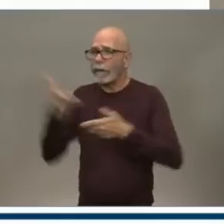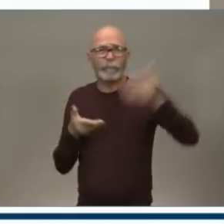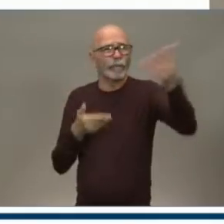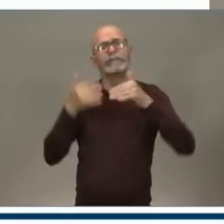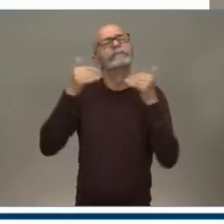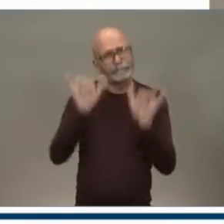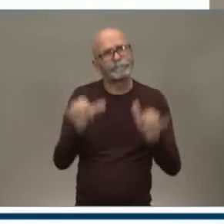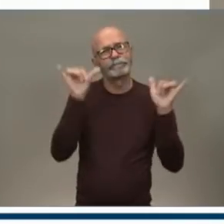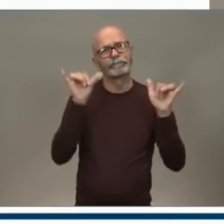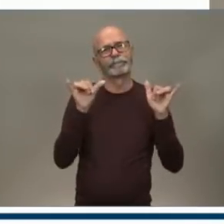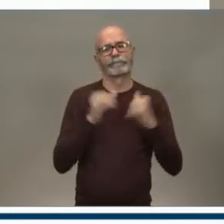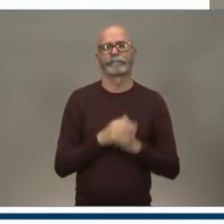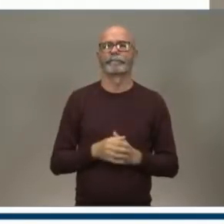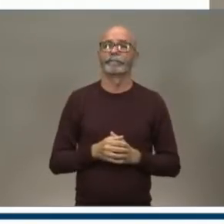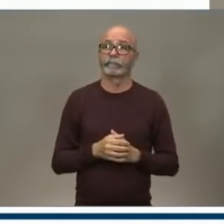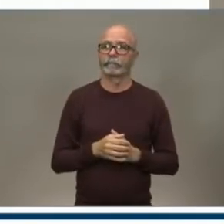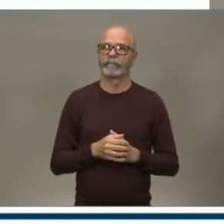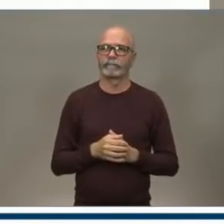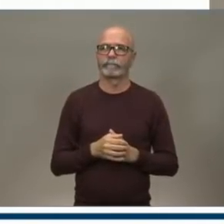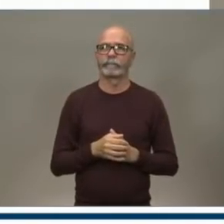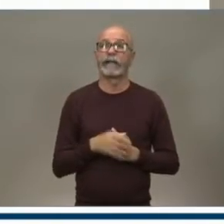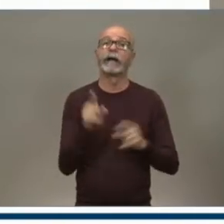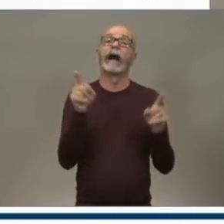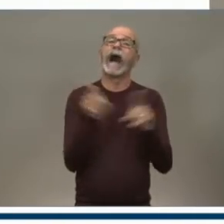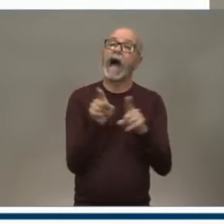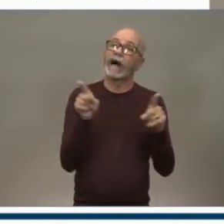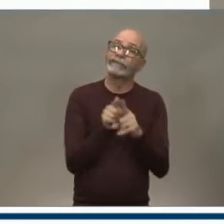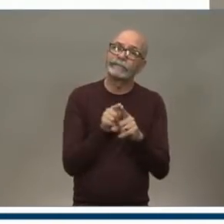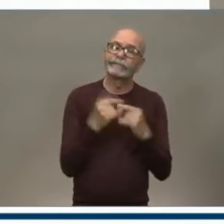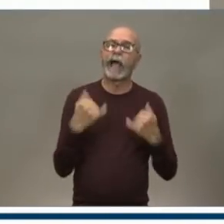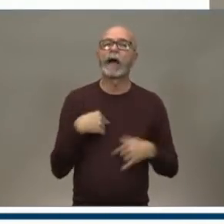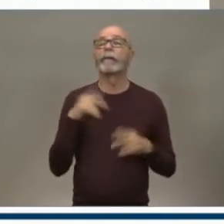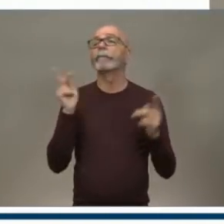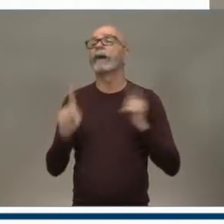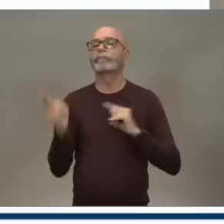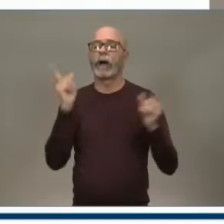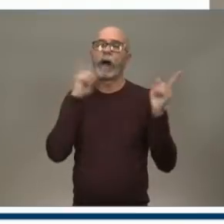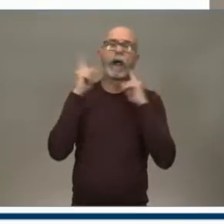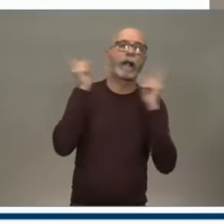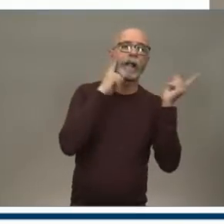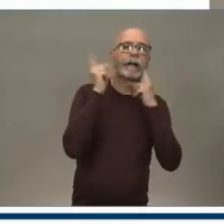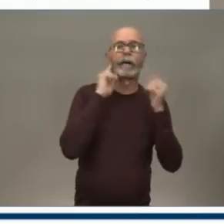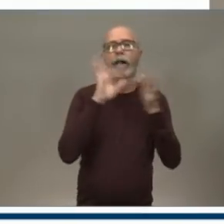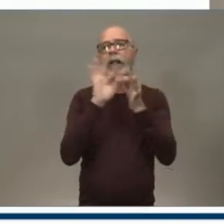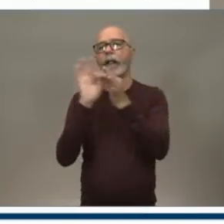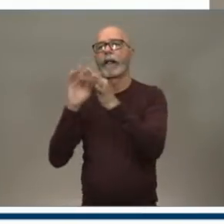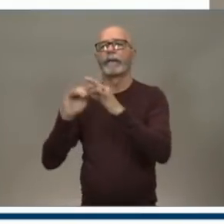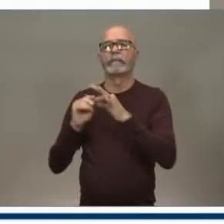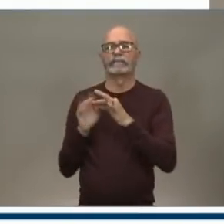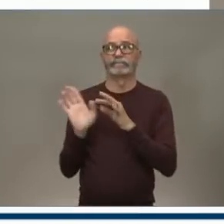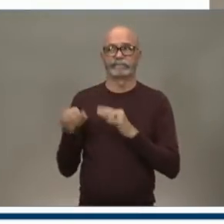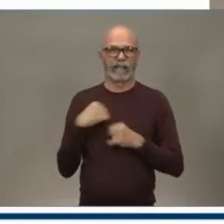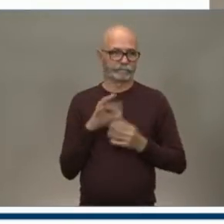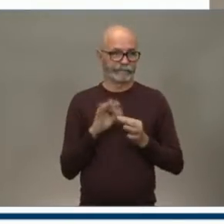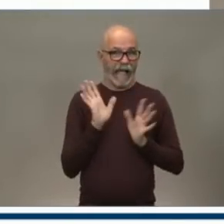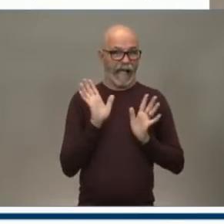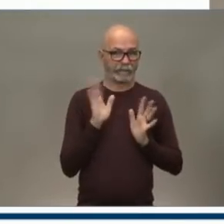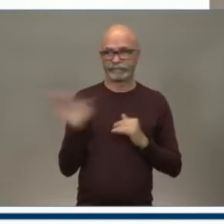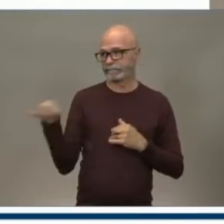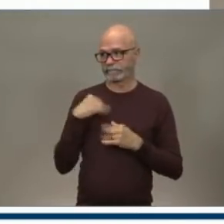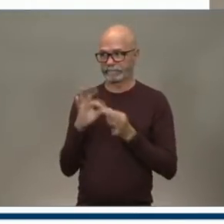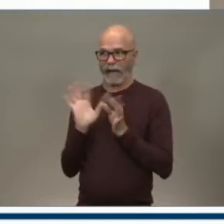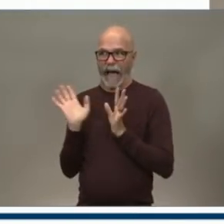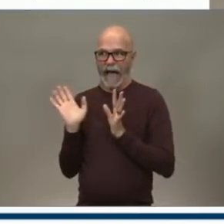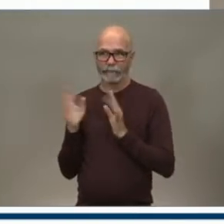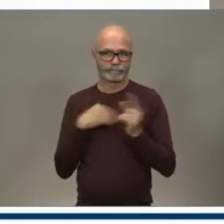things today about speculation, about rumors, about even things that are really stigmatizing towards the